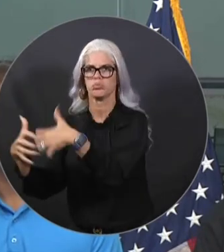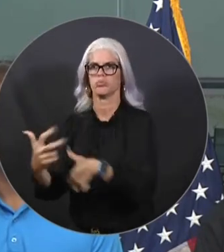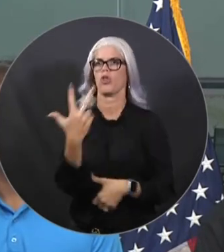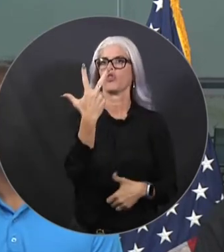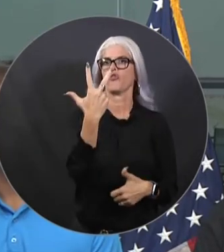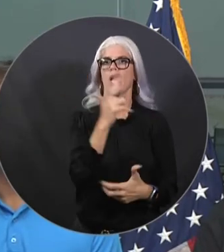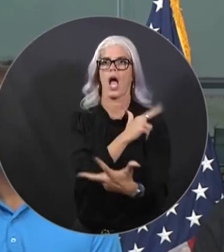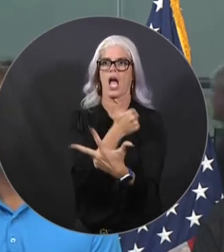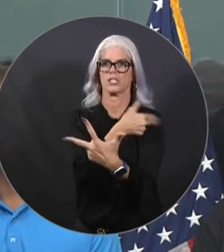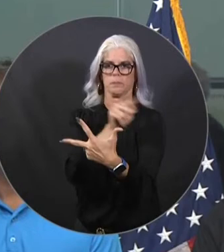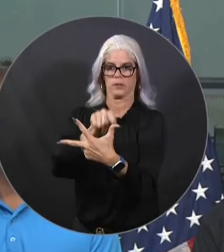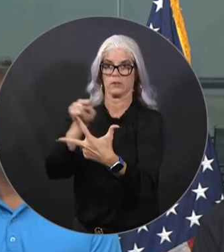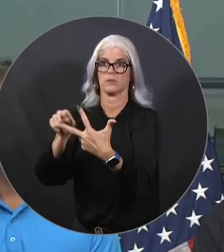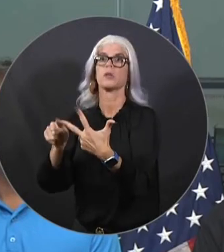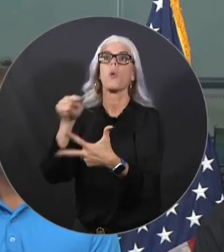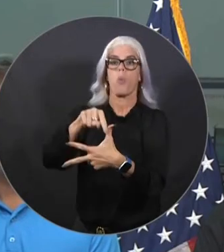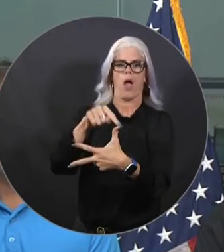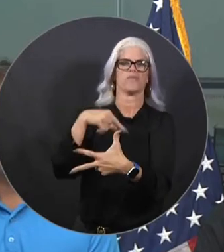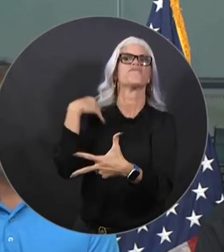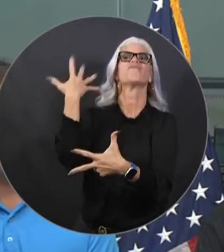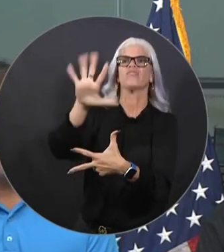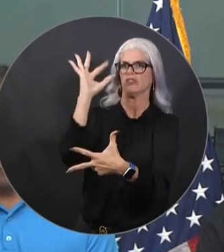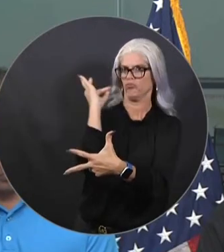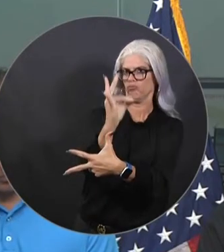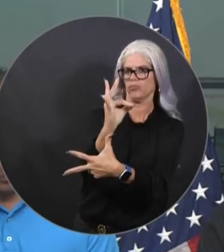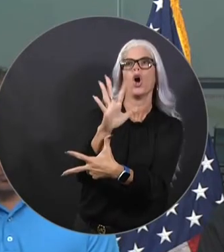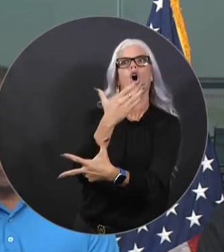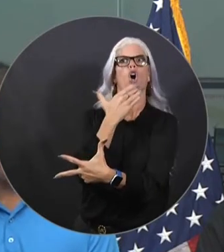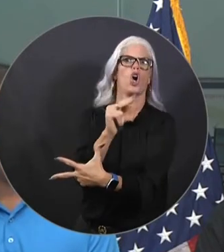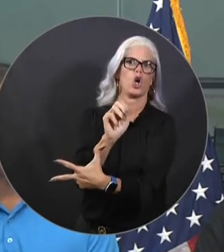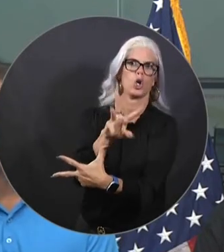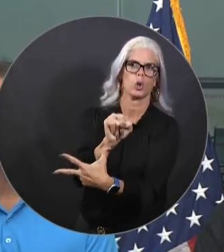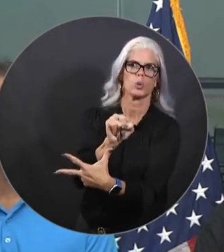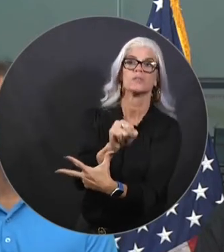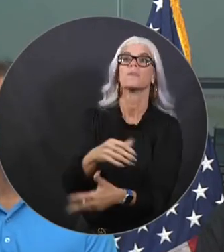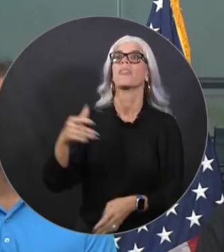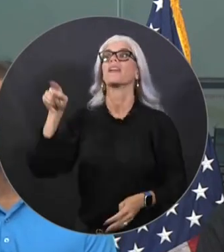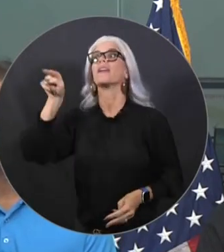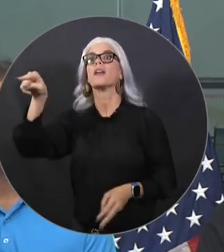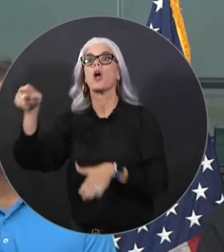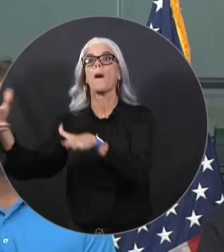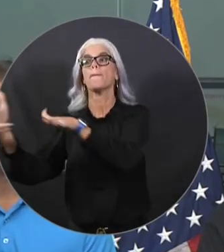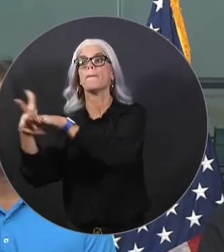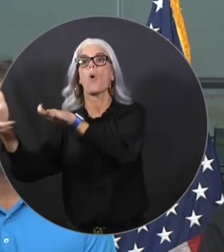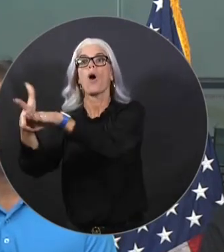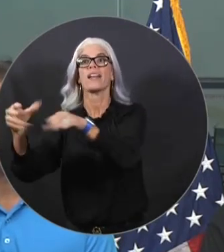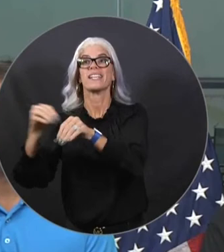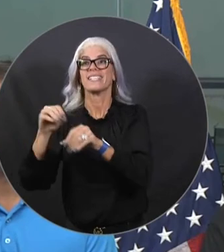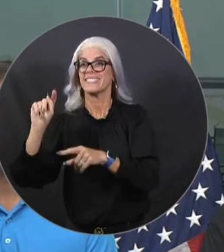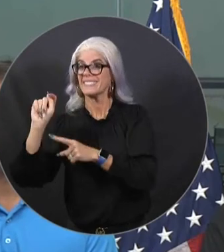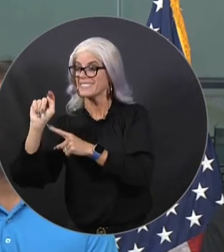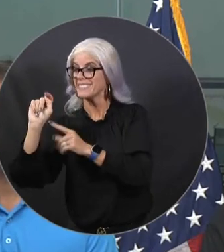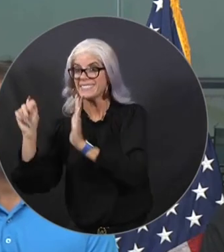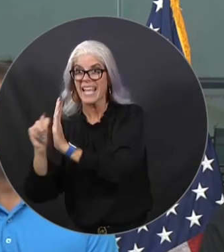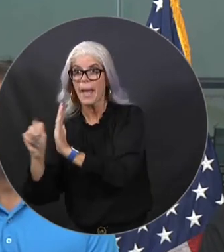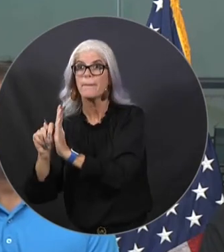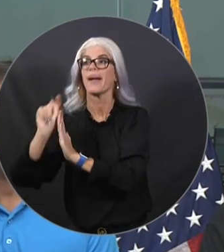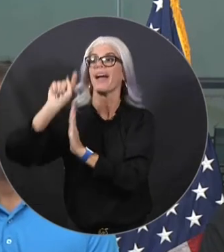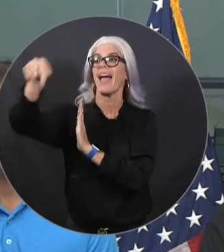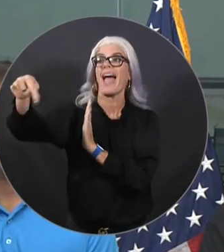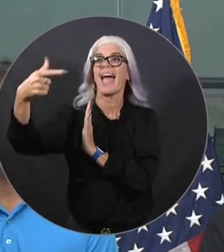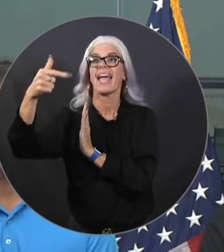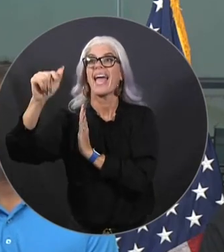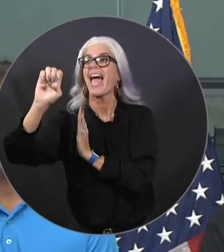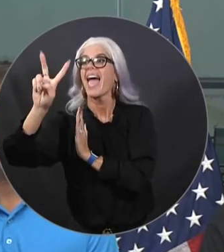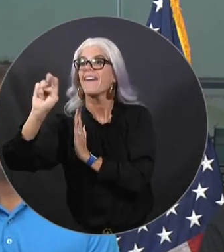that's good news. Port Tampa, Port Everglades, the fuel is flowing in to some of our major ports. And so